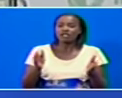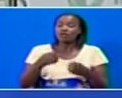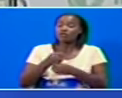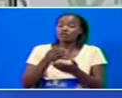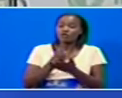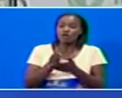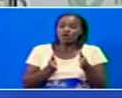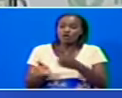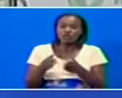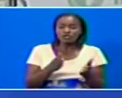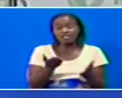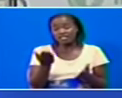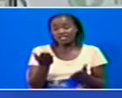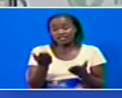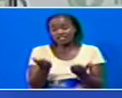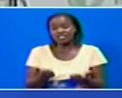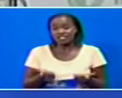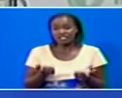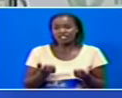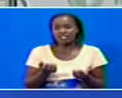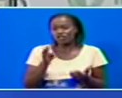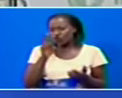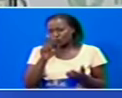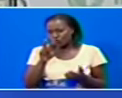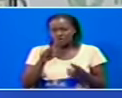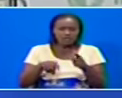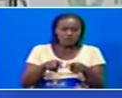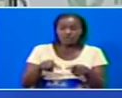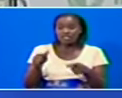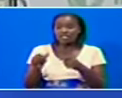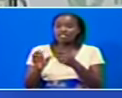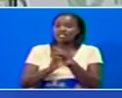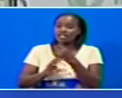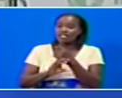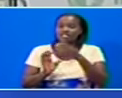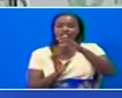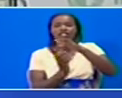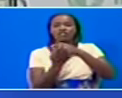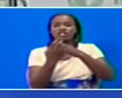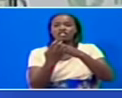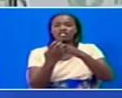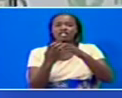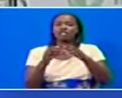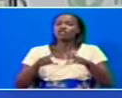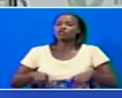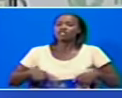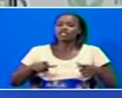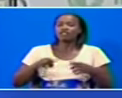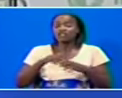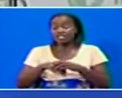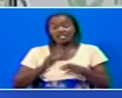have the opportunities that they need to work in any country on the continent, to go to school in any country, to live in any of our